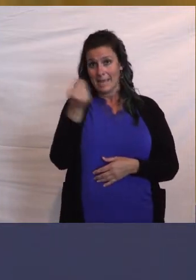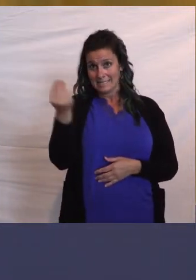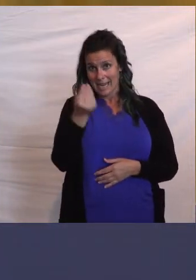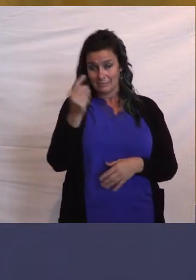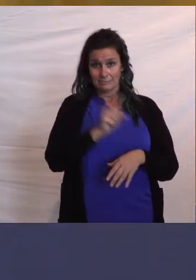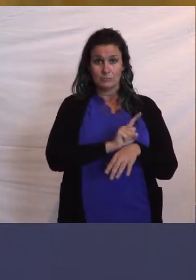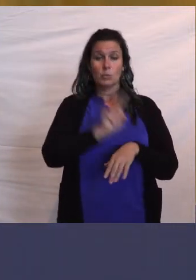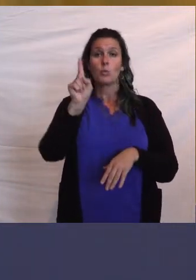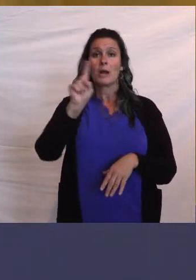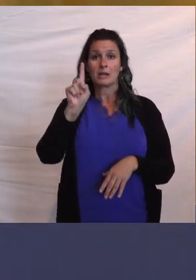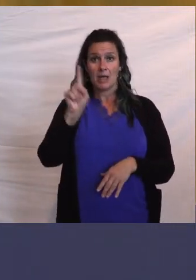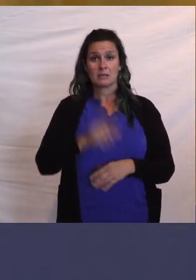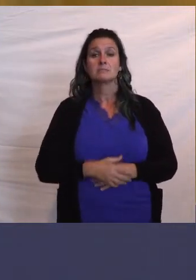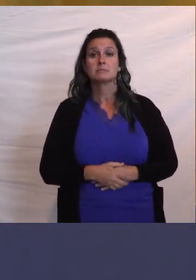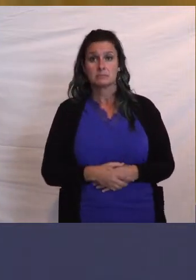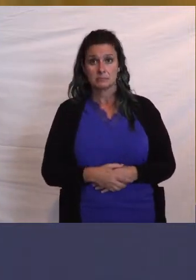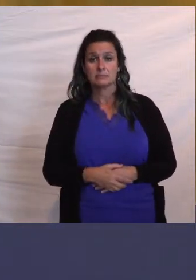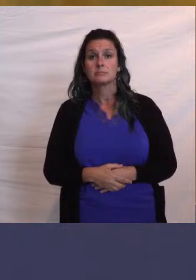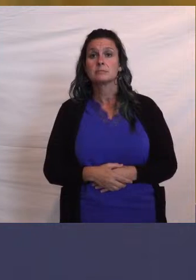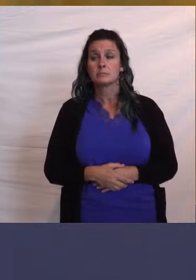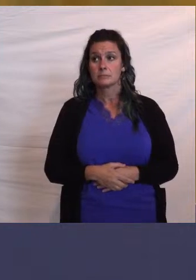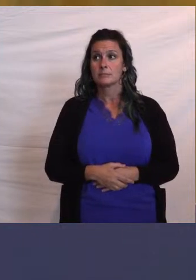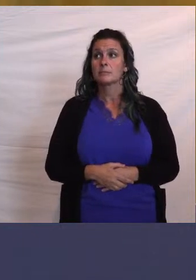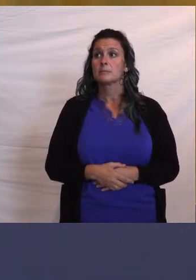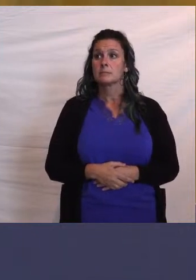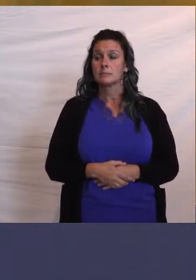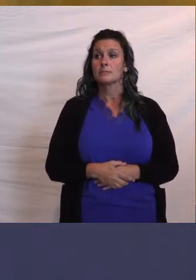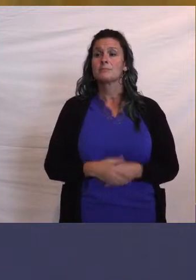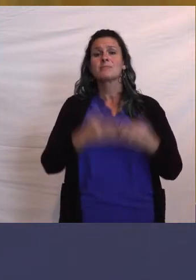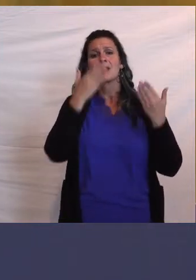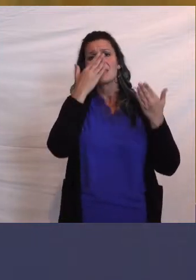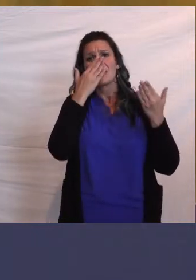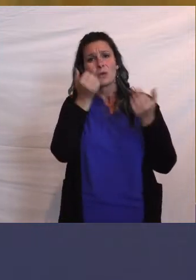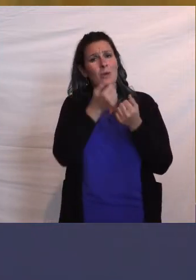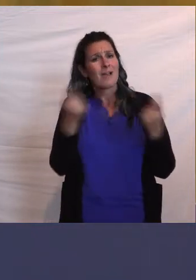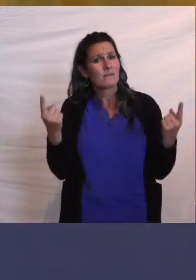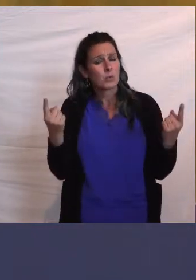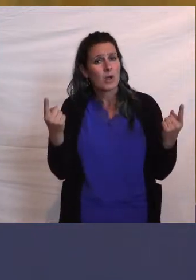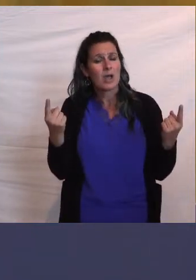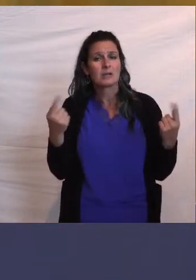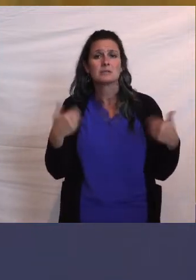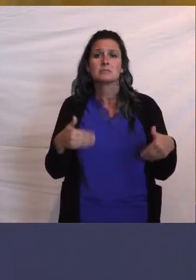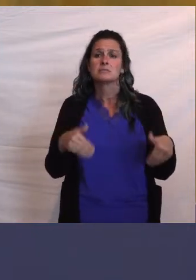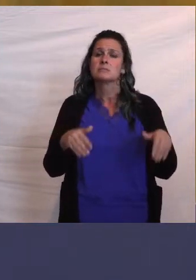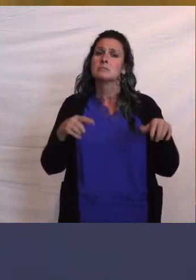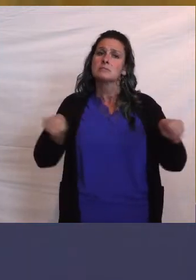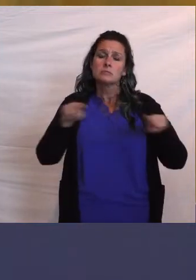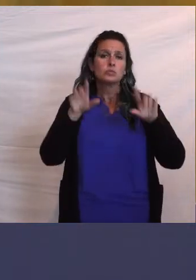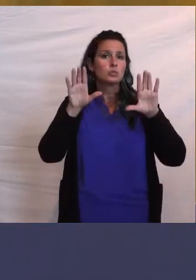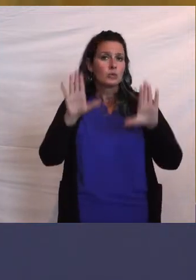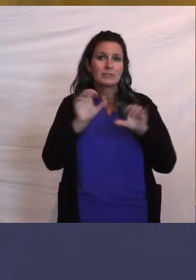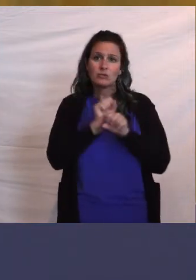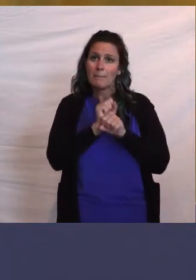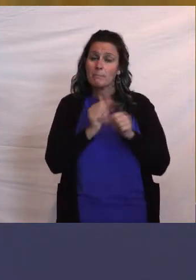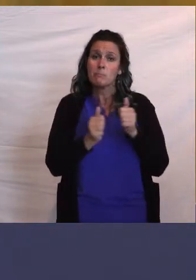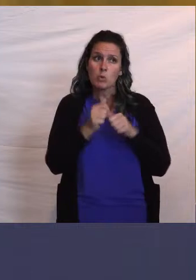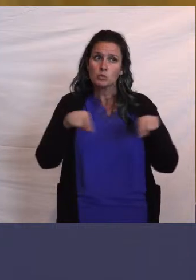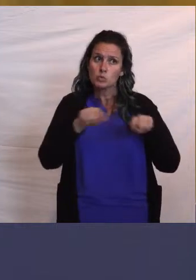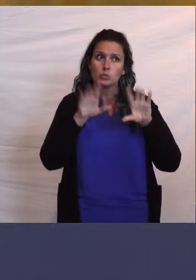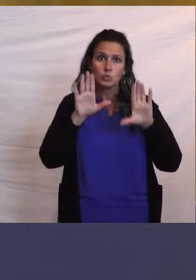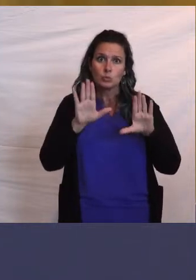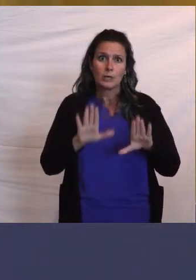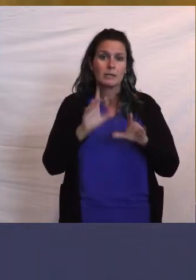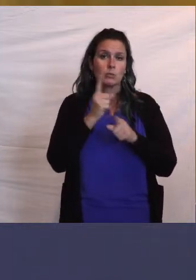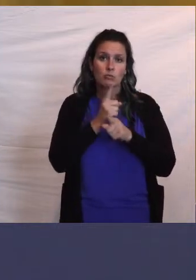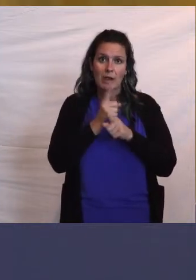Monday at 1 o'clock unless you hear otherwise. Thank you, everybody, for overwhelmingly doing the right thing. But I am going to leave